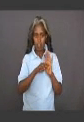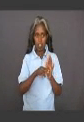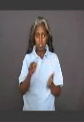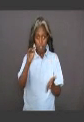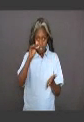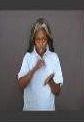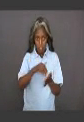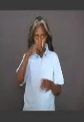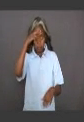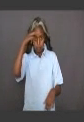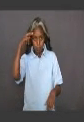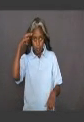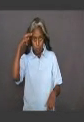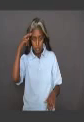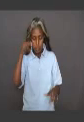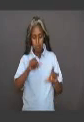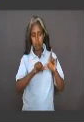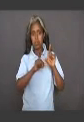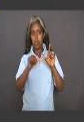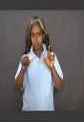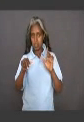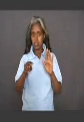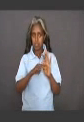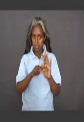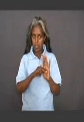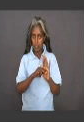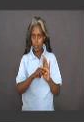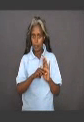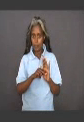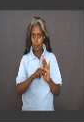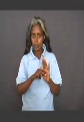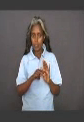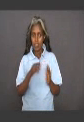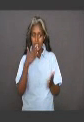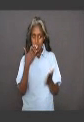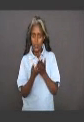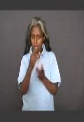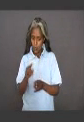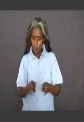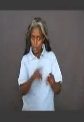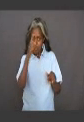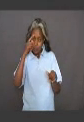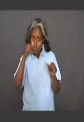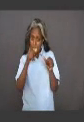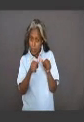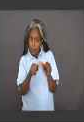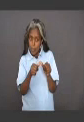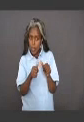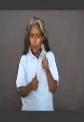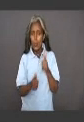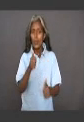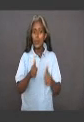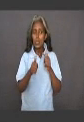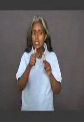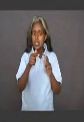again, because the adjacent is negative. A good way to remember which